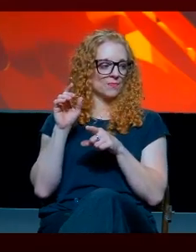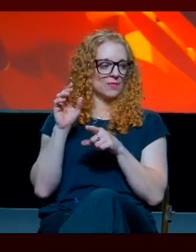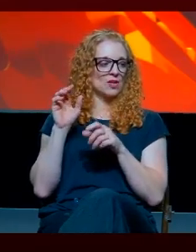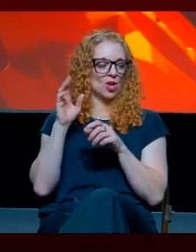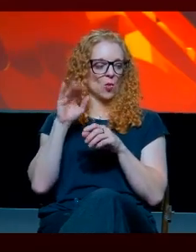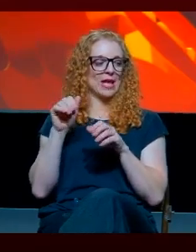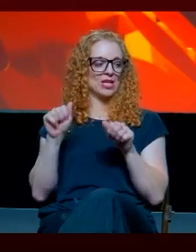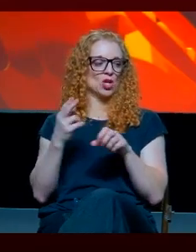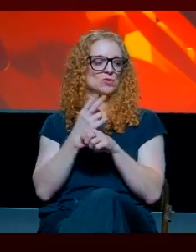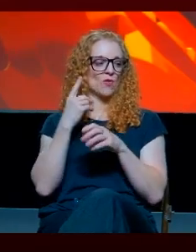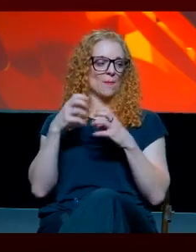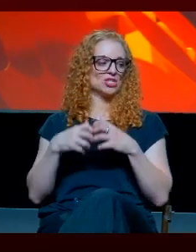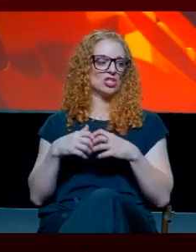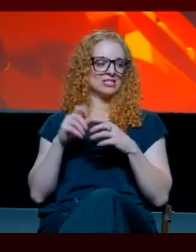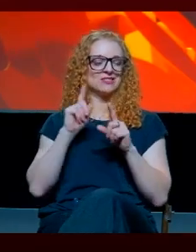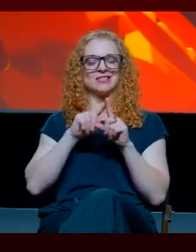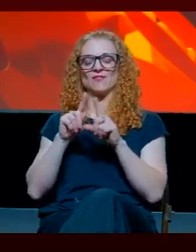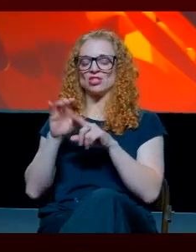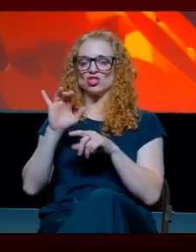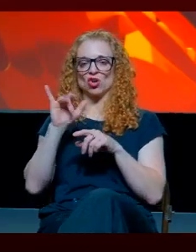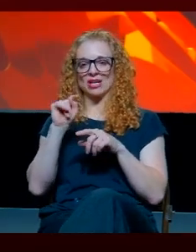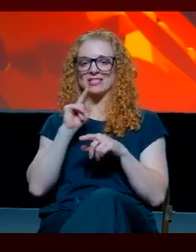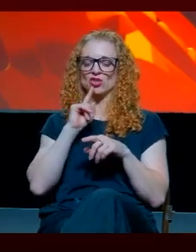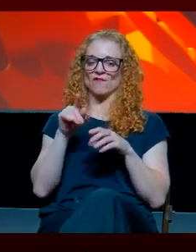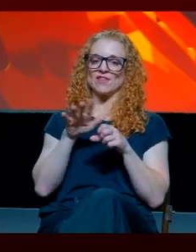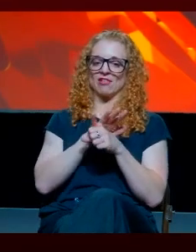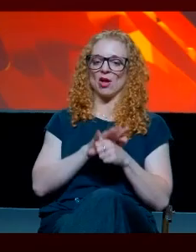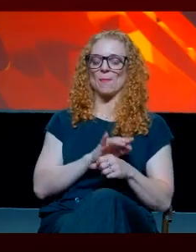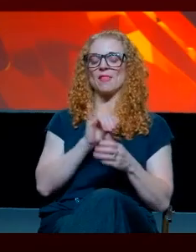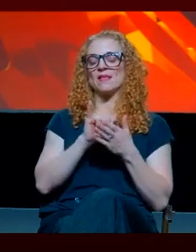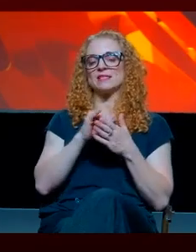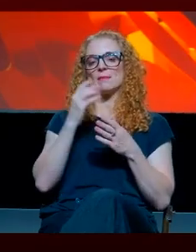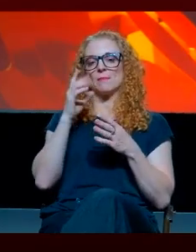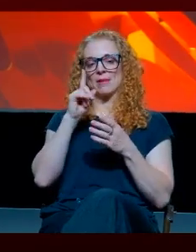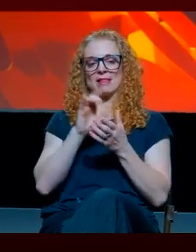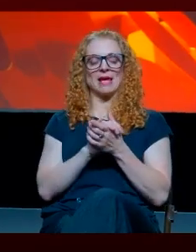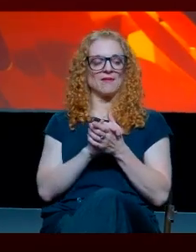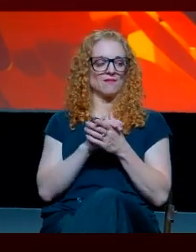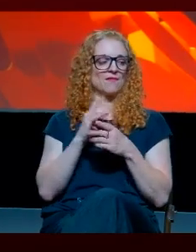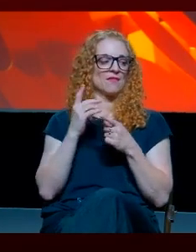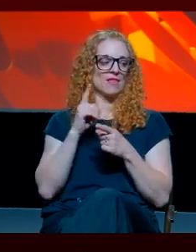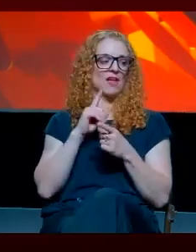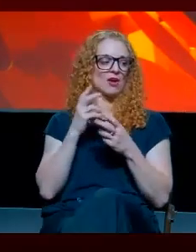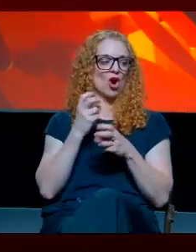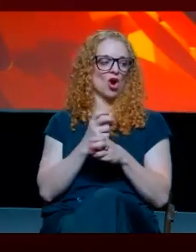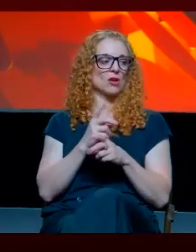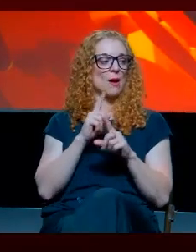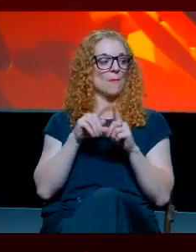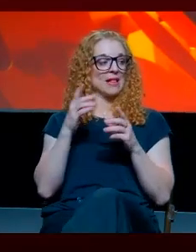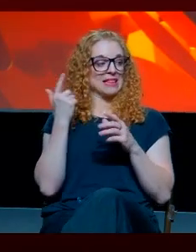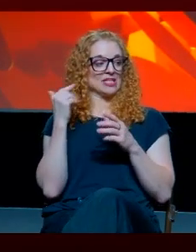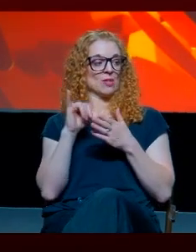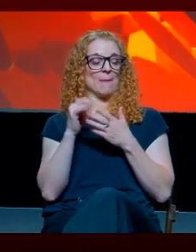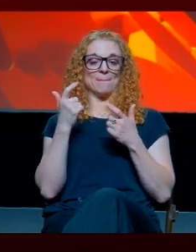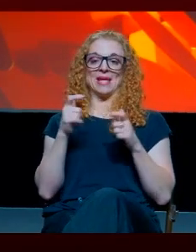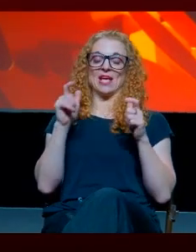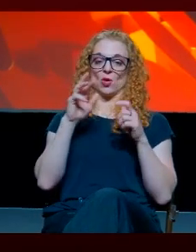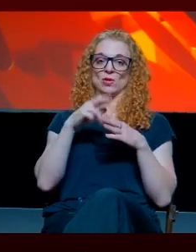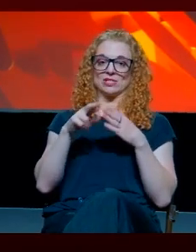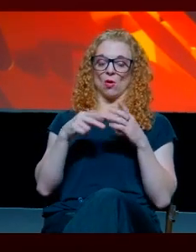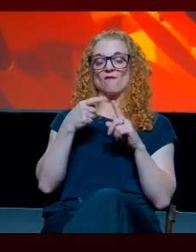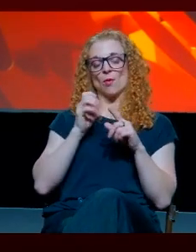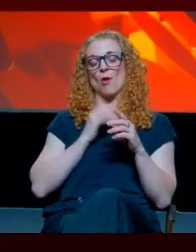So there's all these circuits that are sort of filling up this belief that they're hard. But last year, a big result happened from our